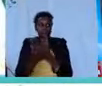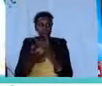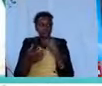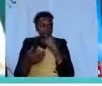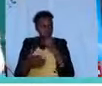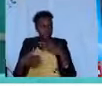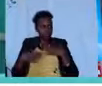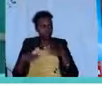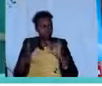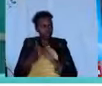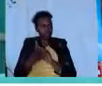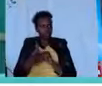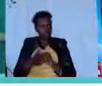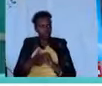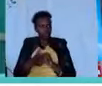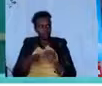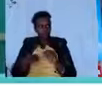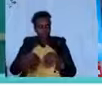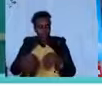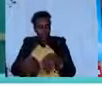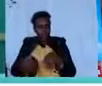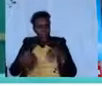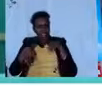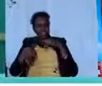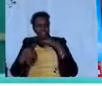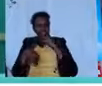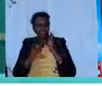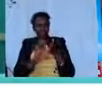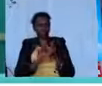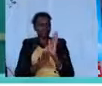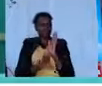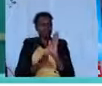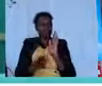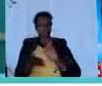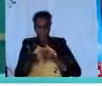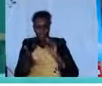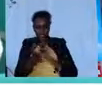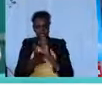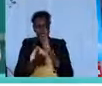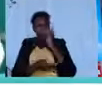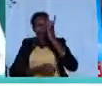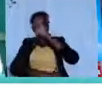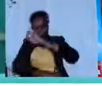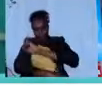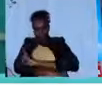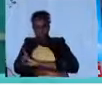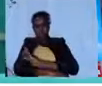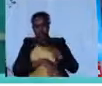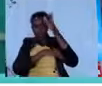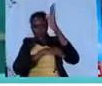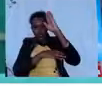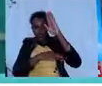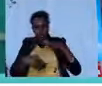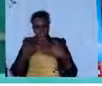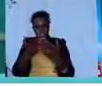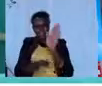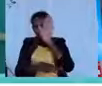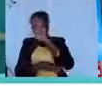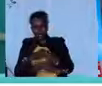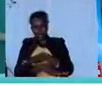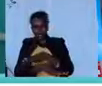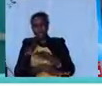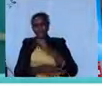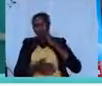said that delay is not denial. That means that one day, God of restoration will be